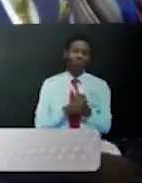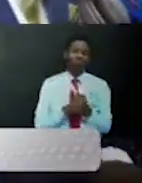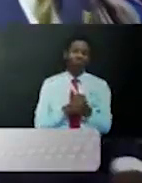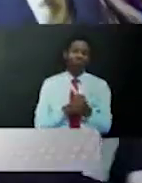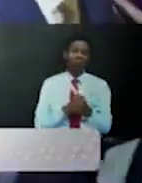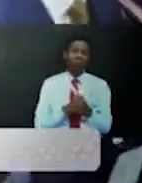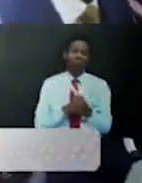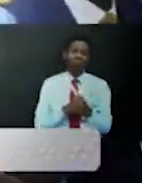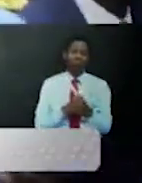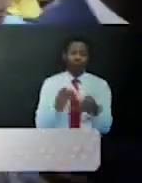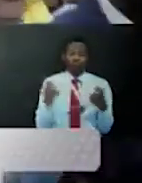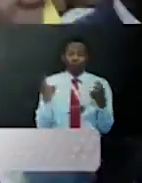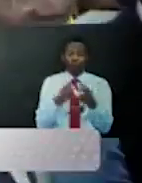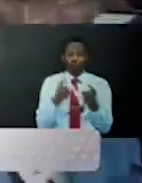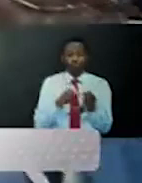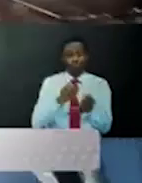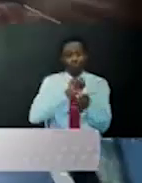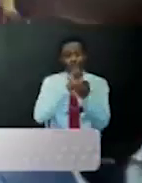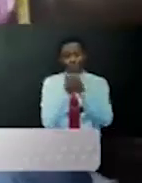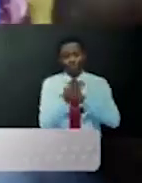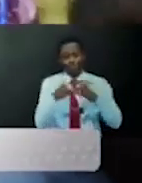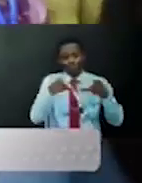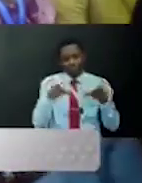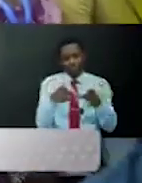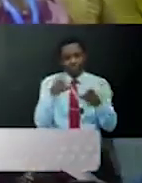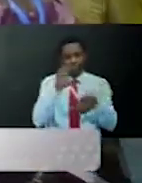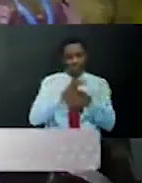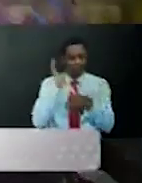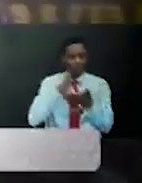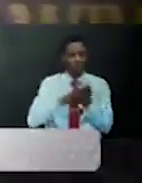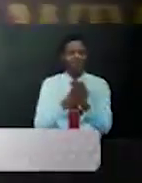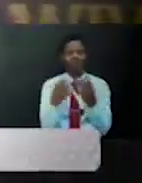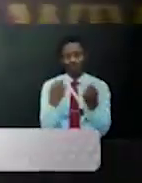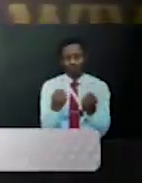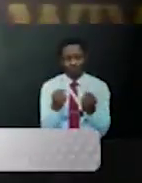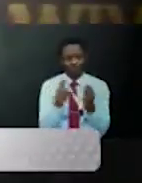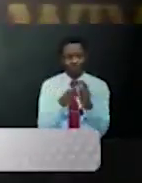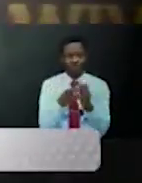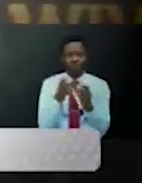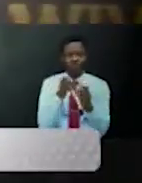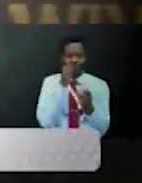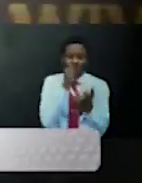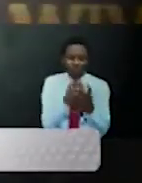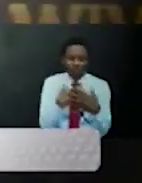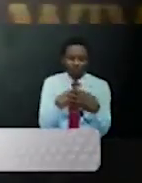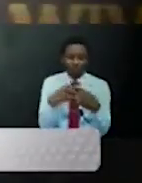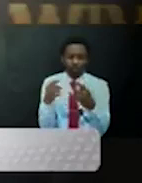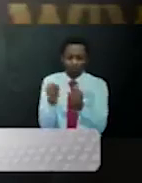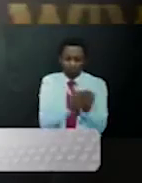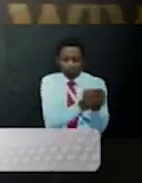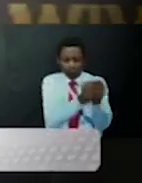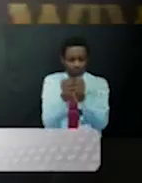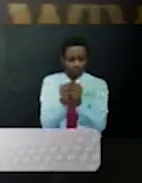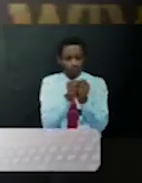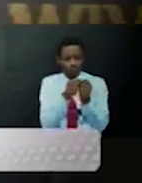So when we reposition the local church to be strengthened, to ensure strong cohesion or cohesive church as an